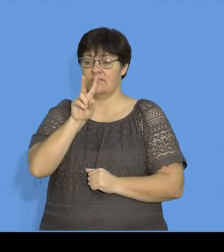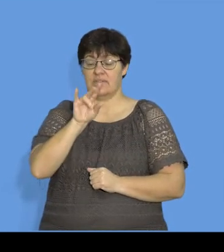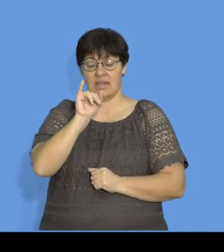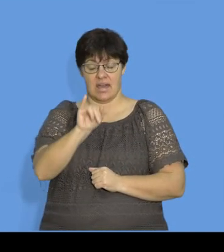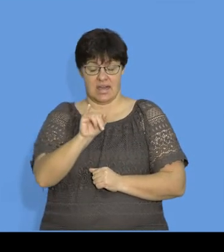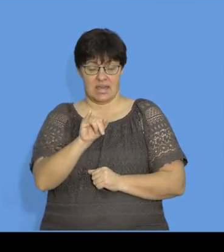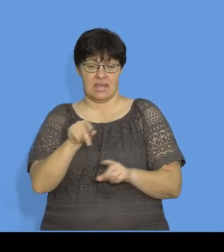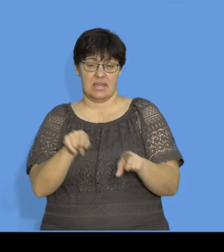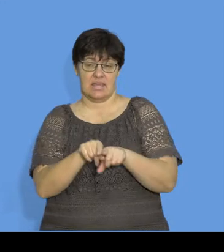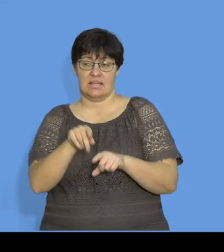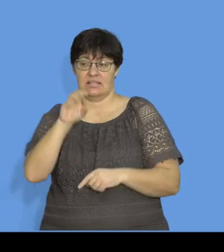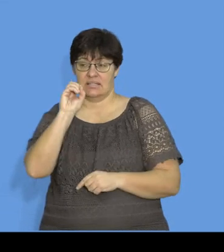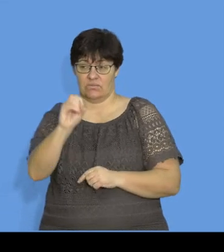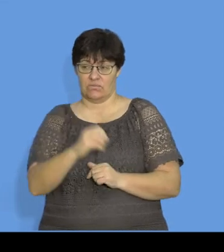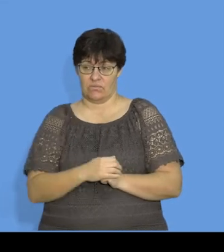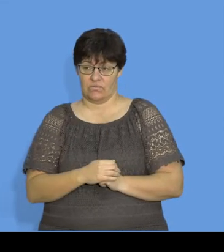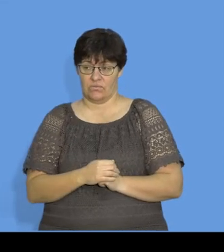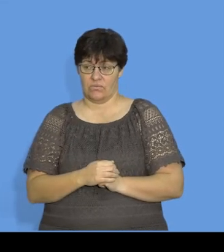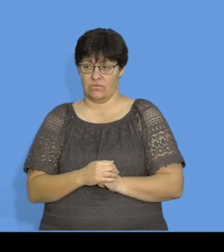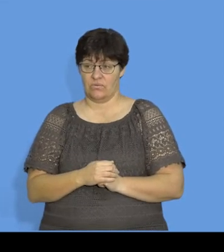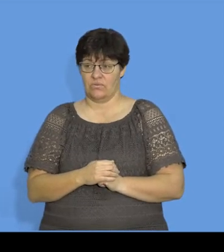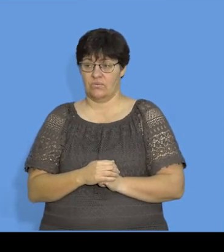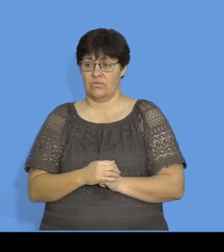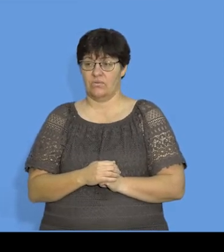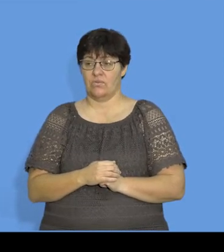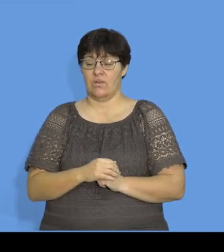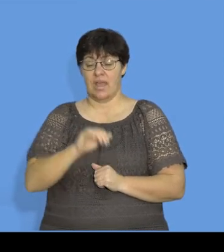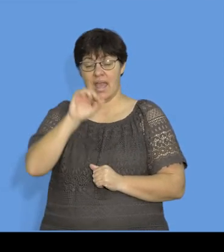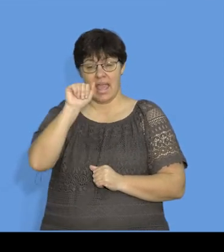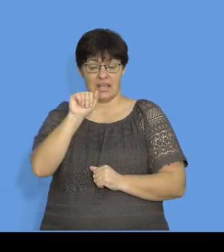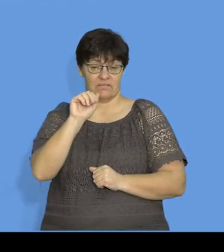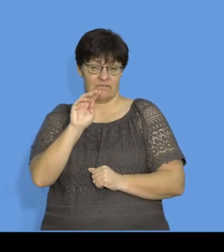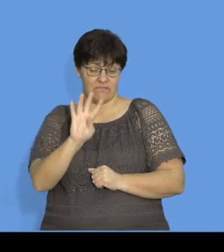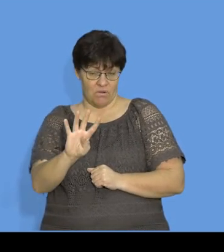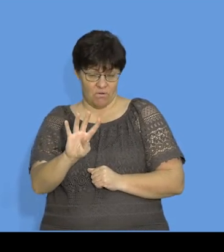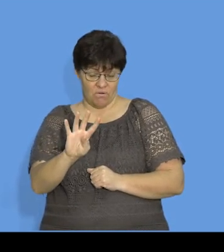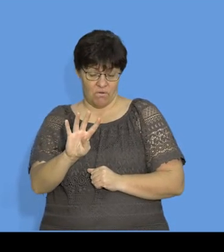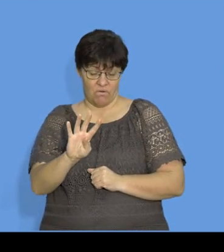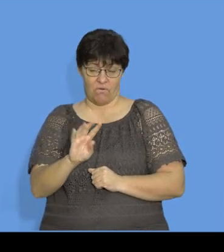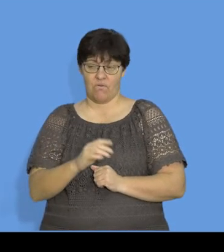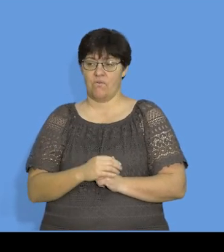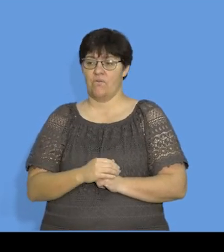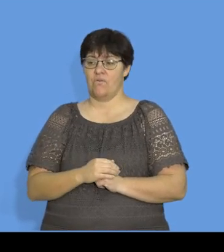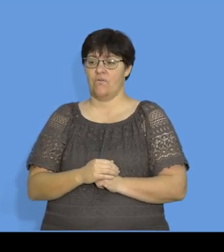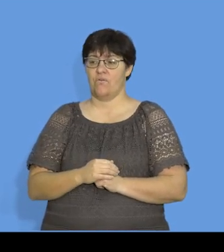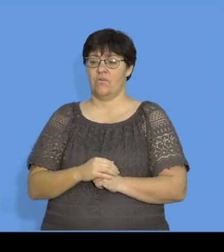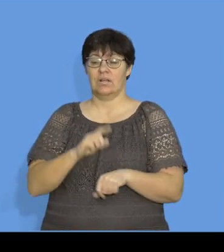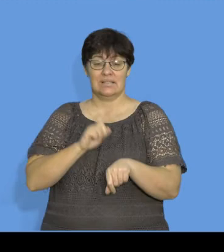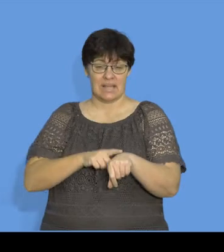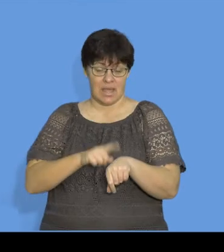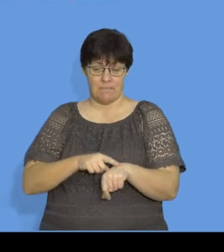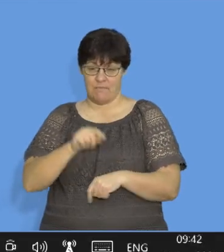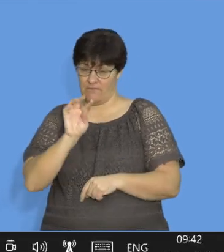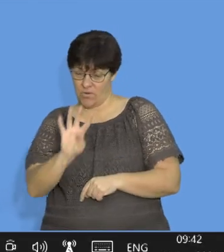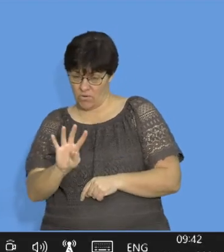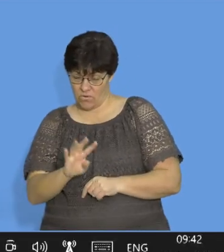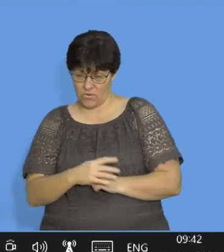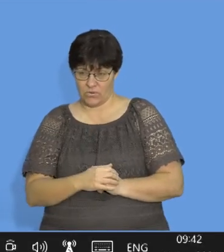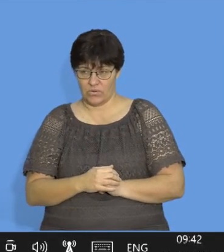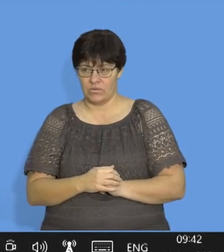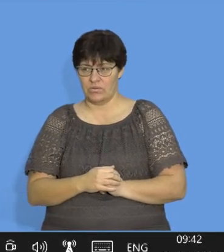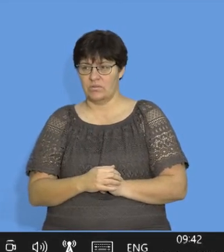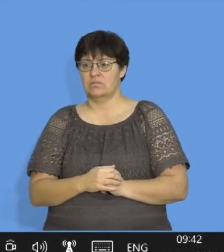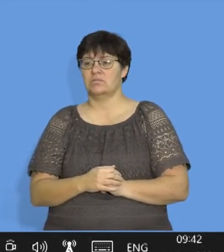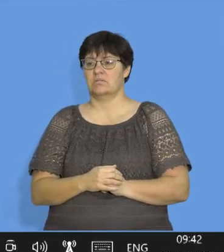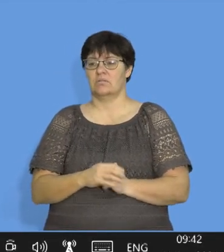was 0. A is 4. Time is 4. So we